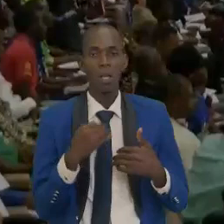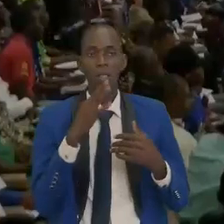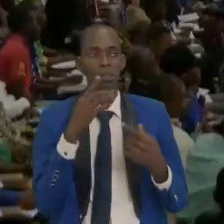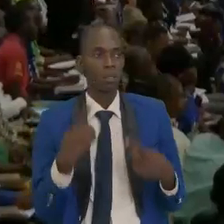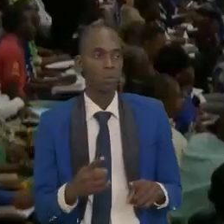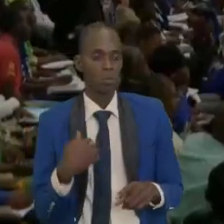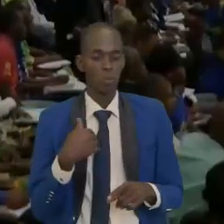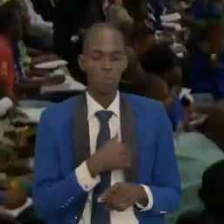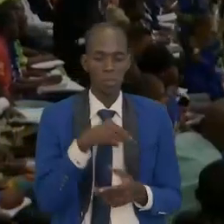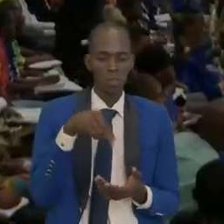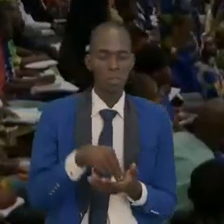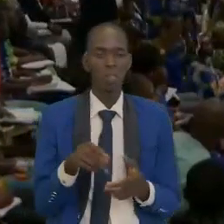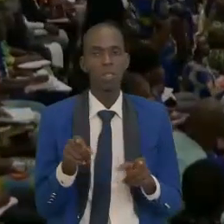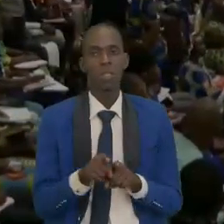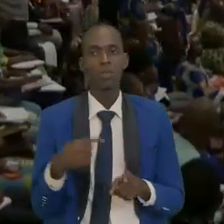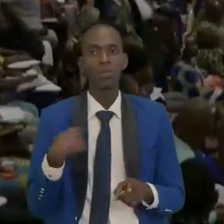we always stood